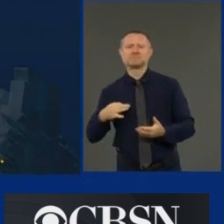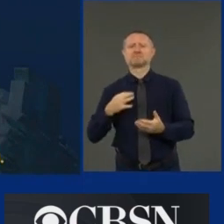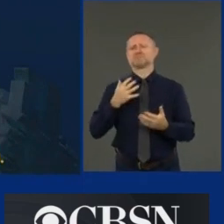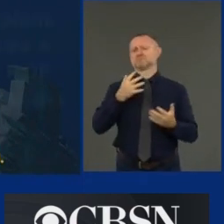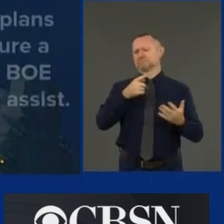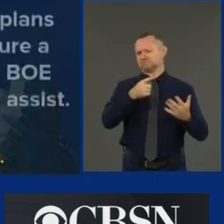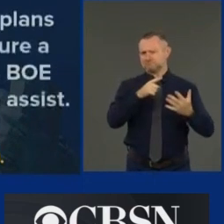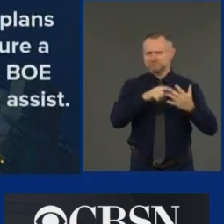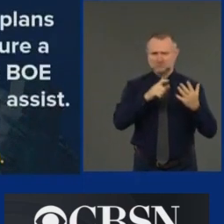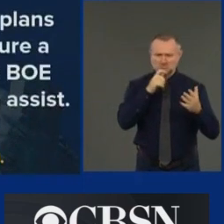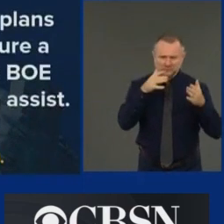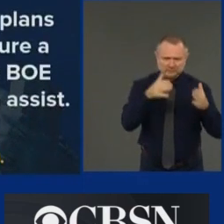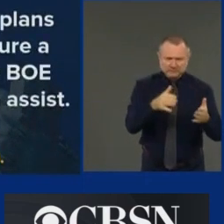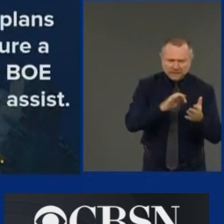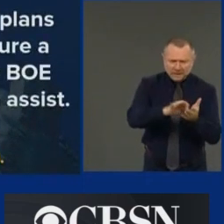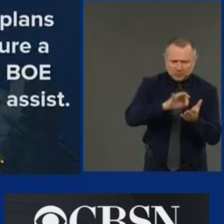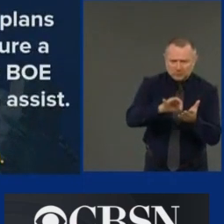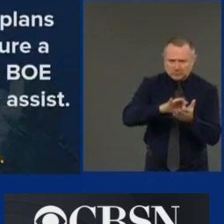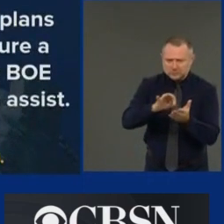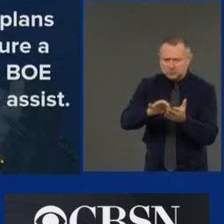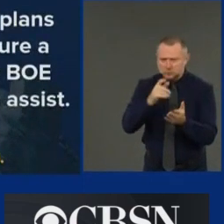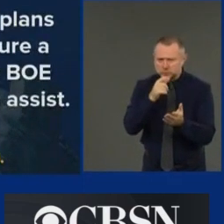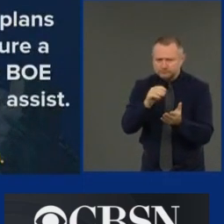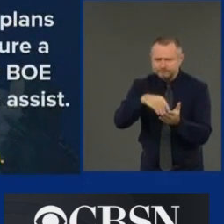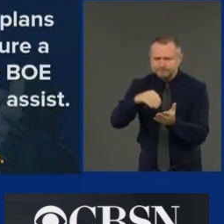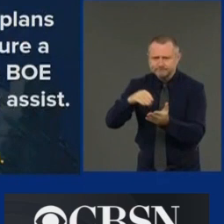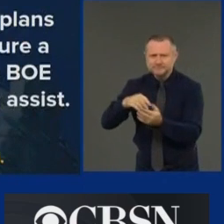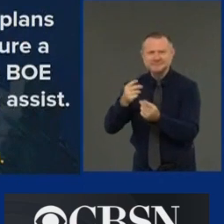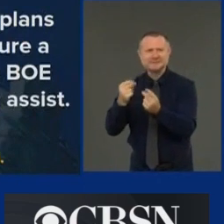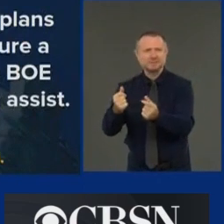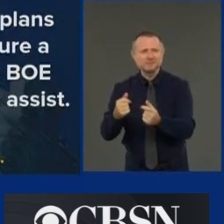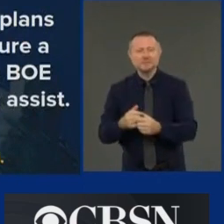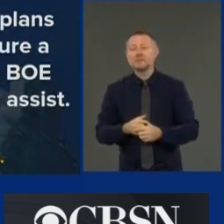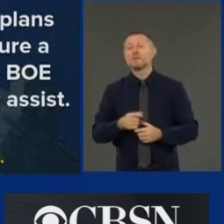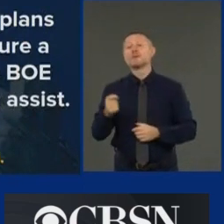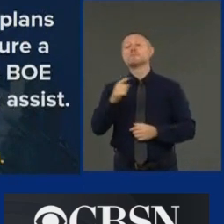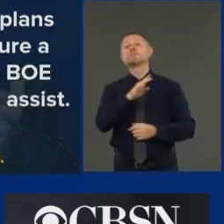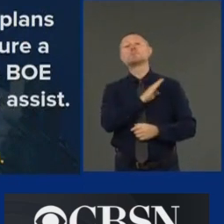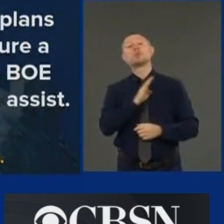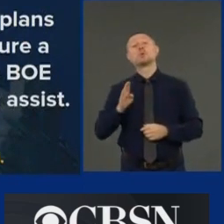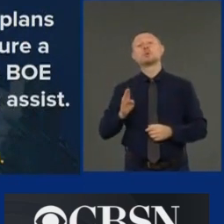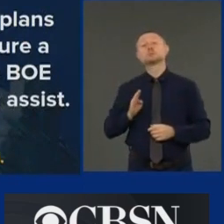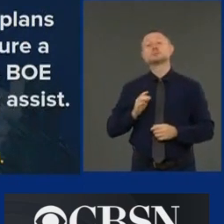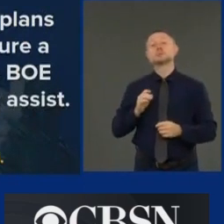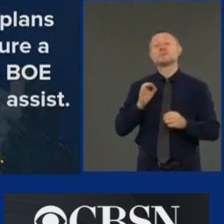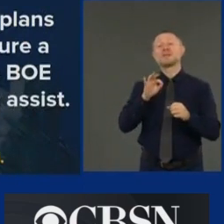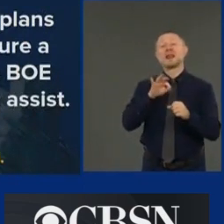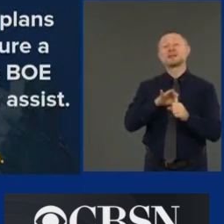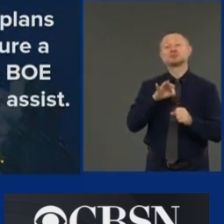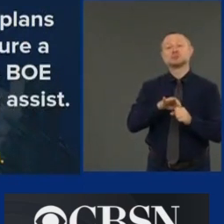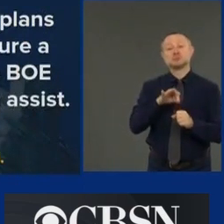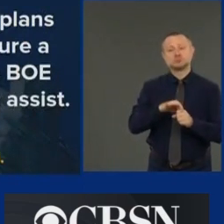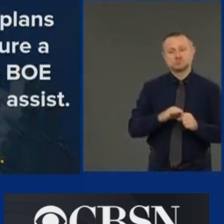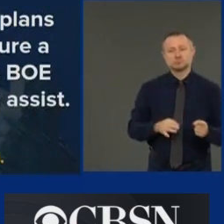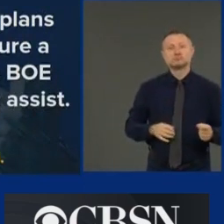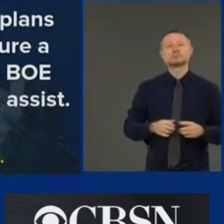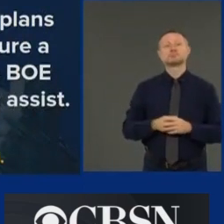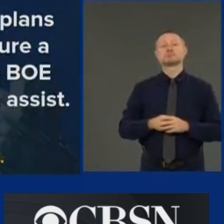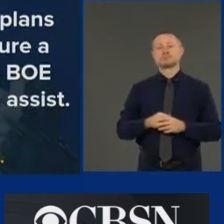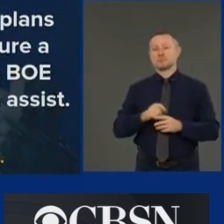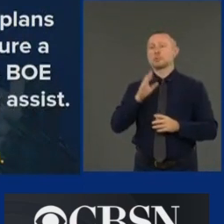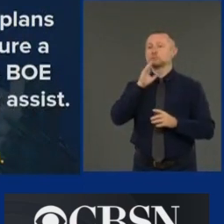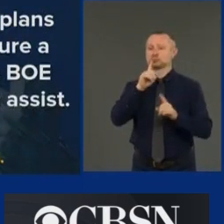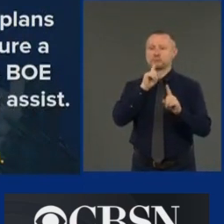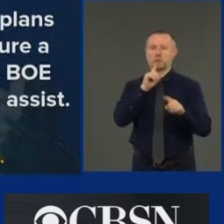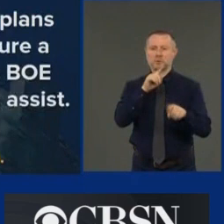as possible. And the Board of Elections have to report staffing plans and any needs